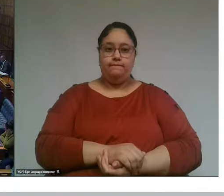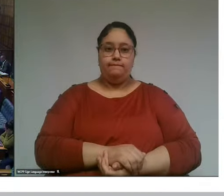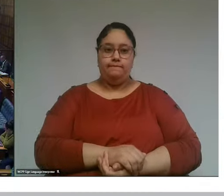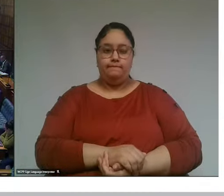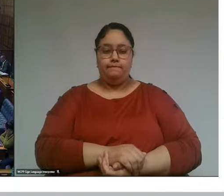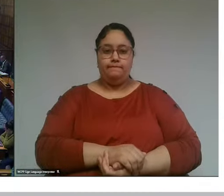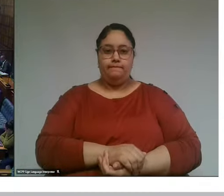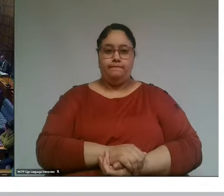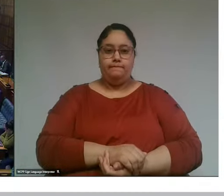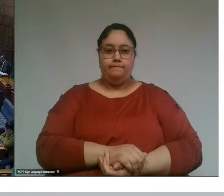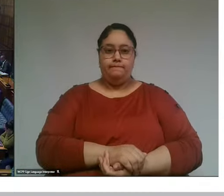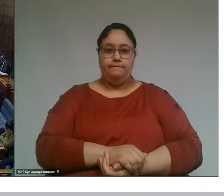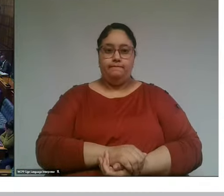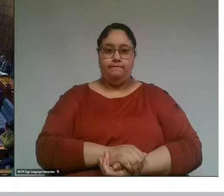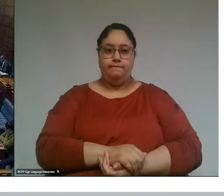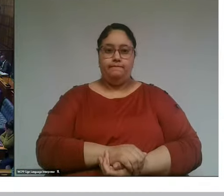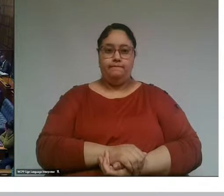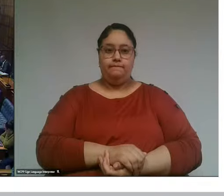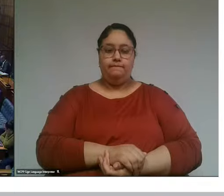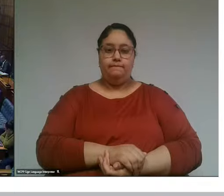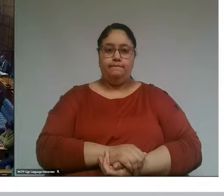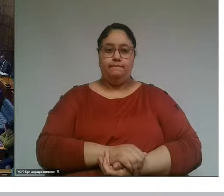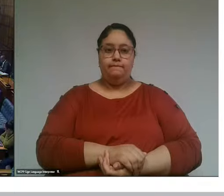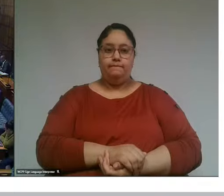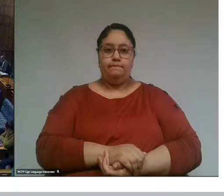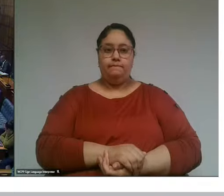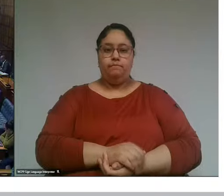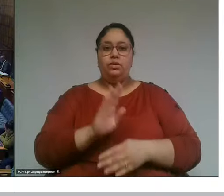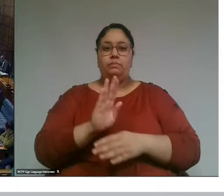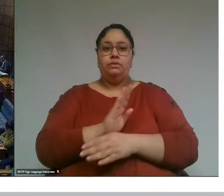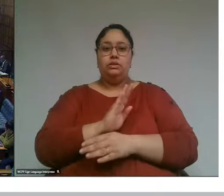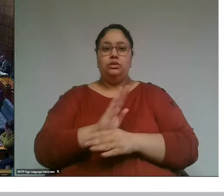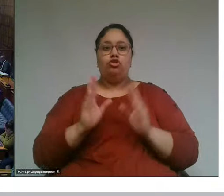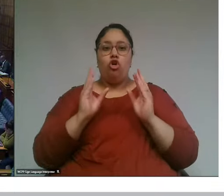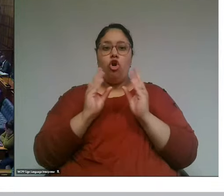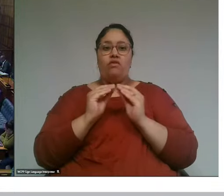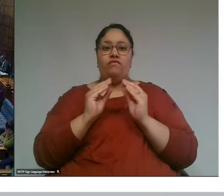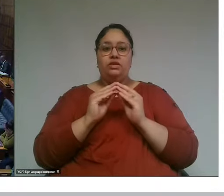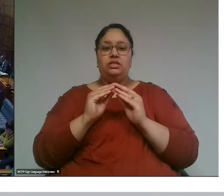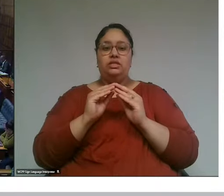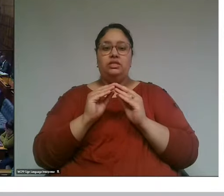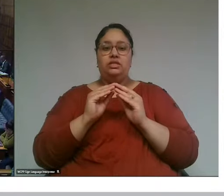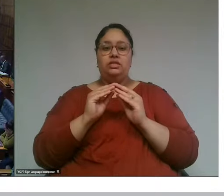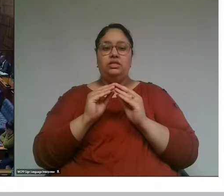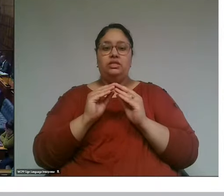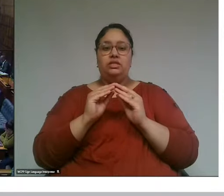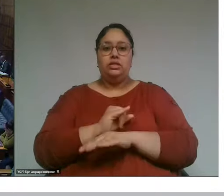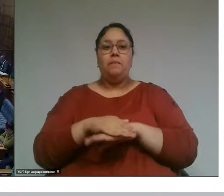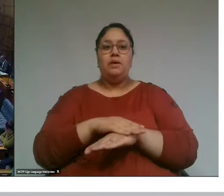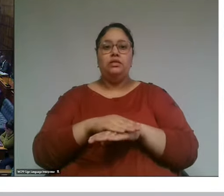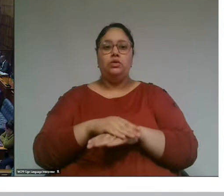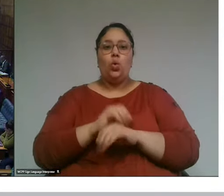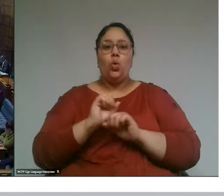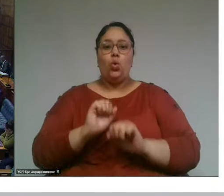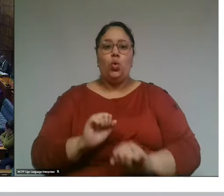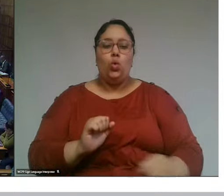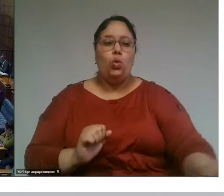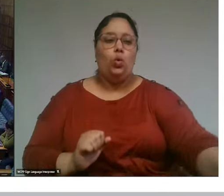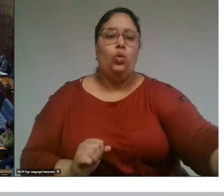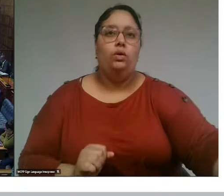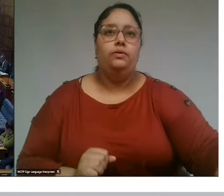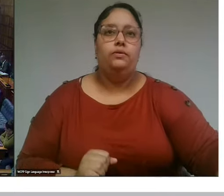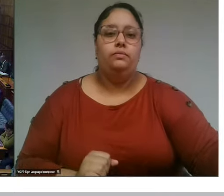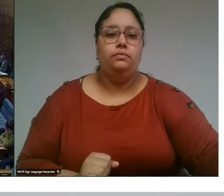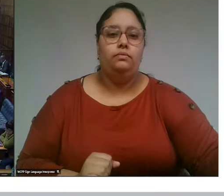does thanks uh so the business confidence index uh is basically an indication of obviously how business